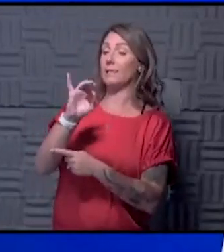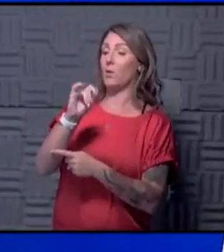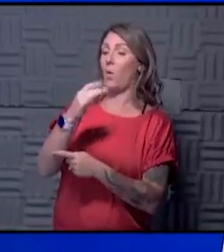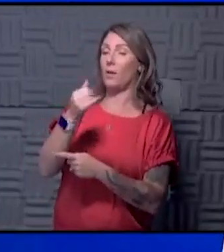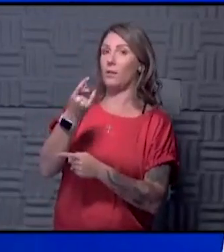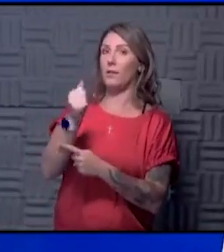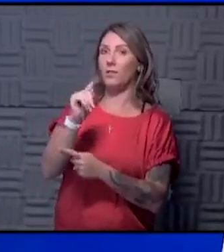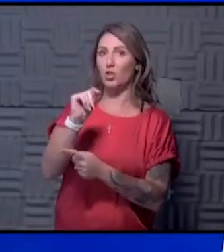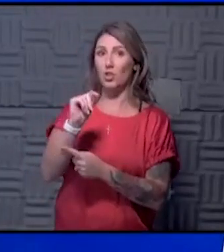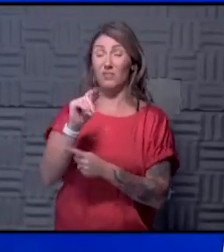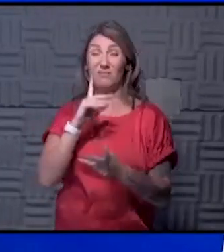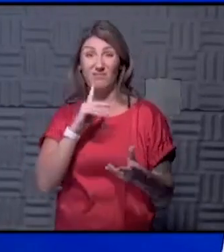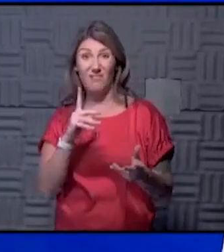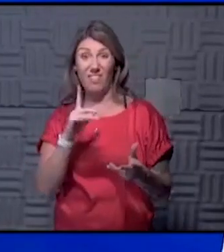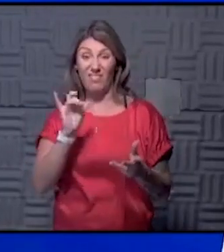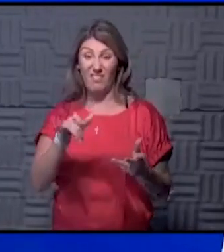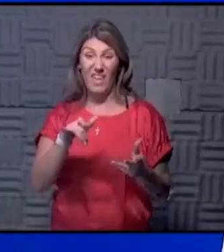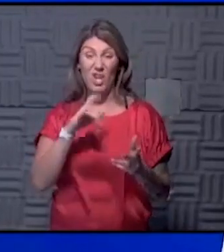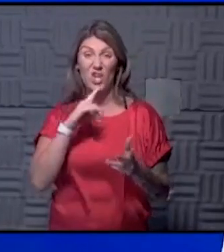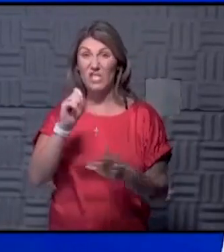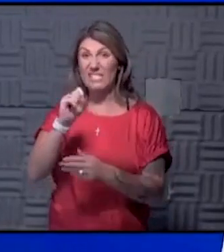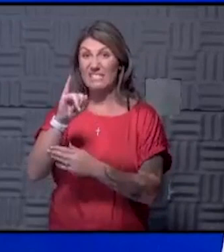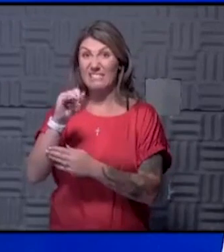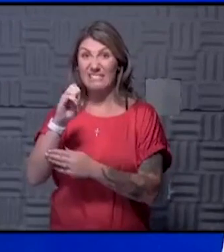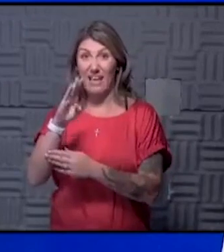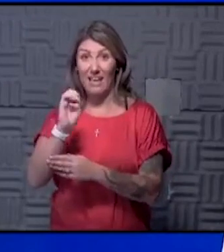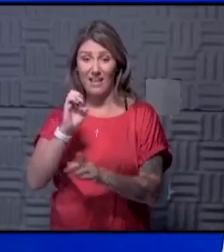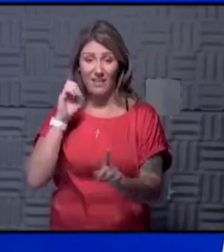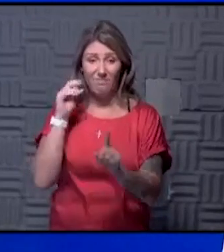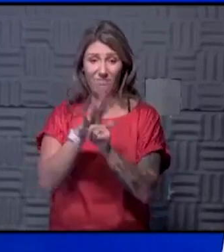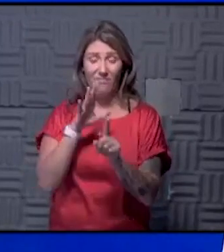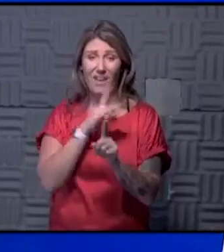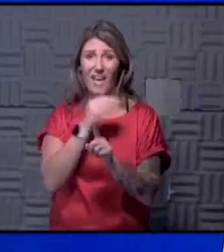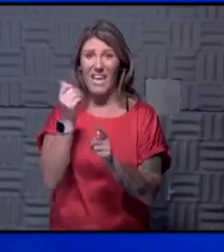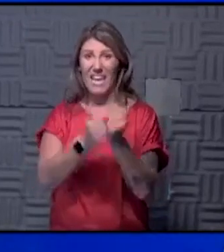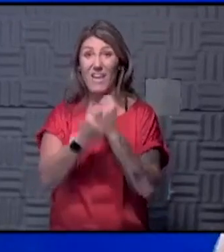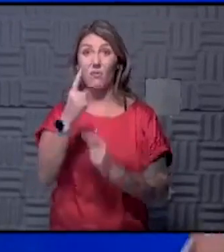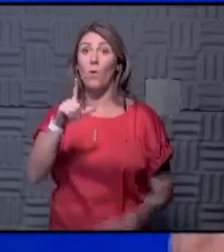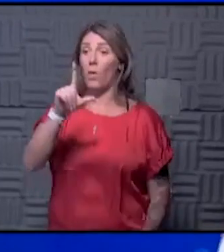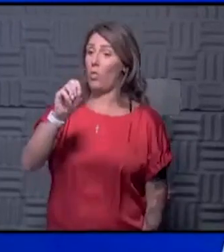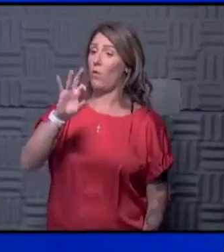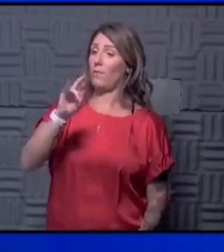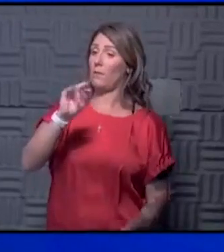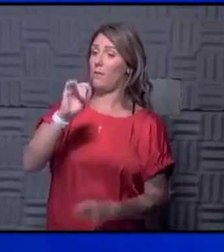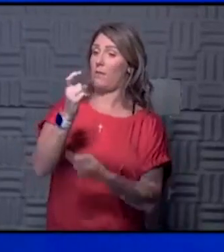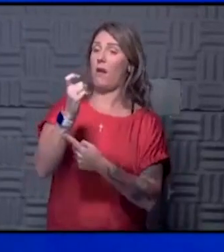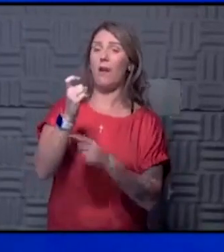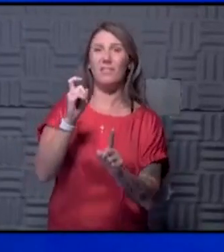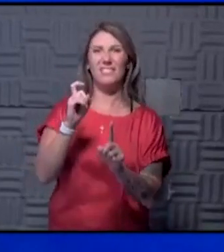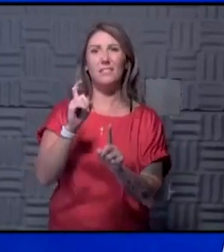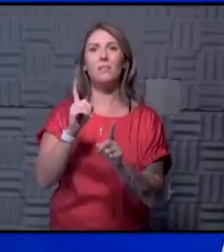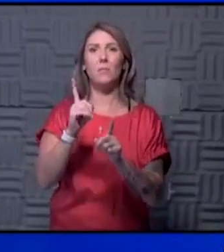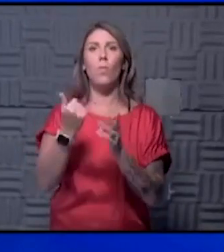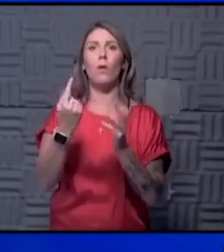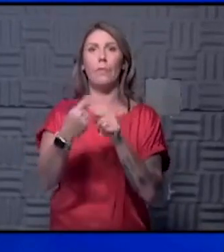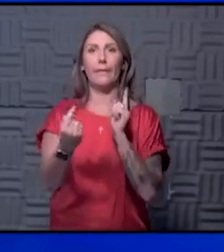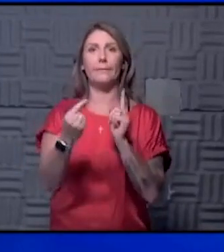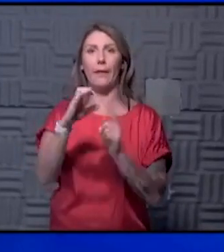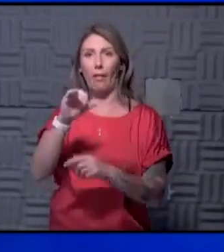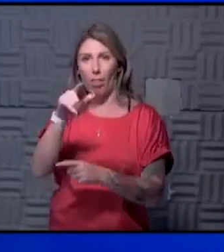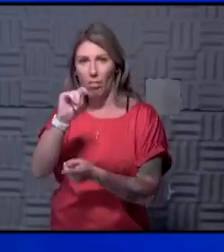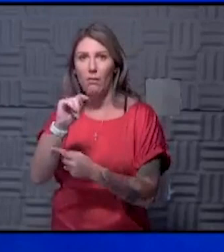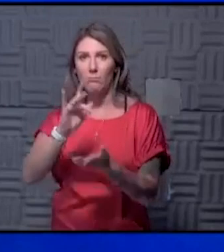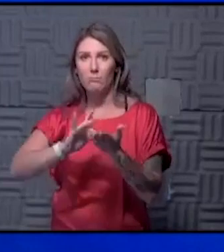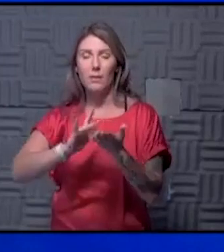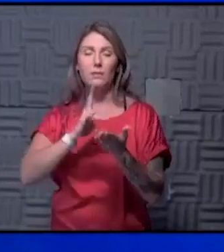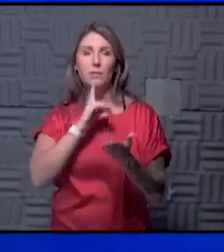of thinning your blood. And if you started testing people, giving everybody Lovenox when they didn't need it, which is one of the anticoagulation drugs, you then have to start